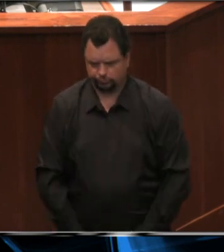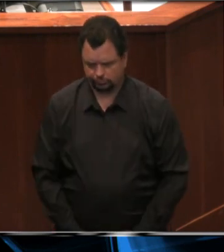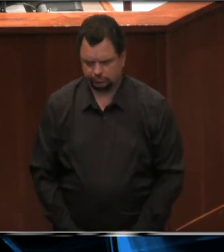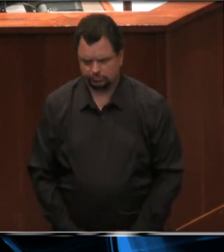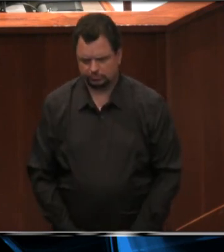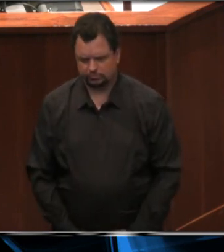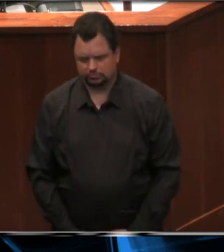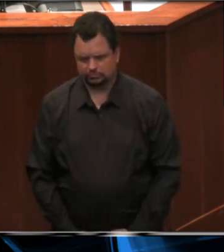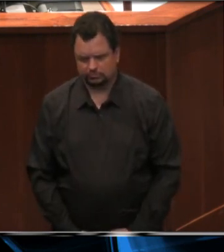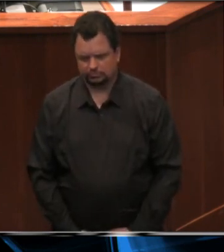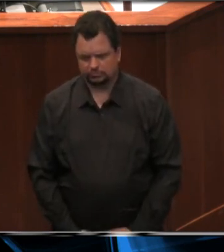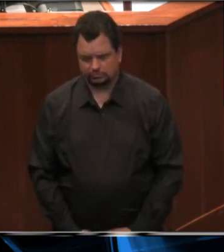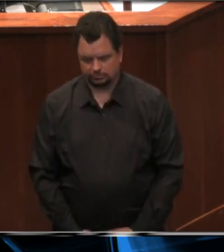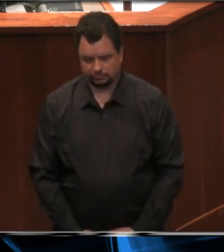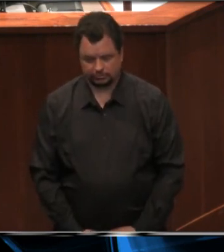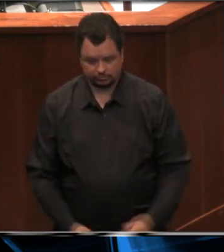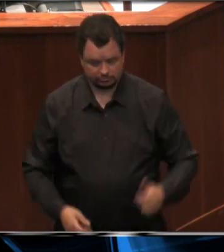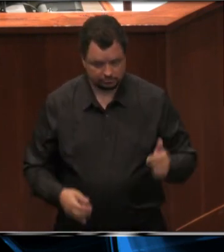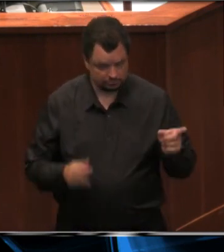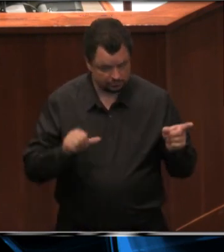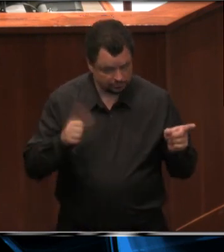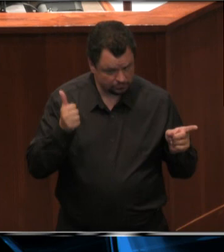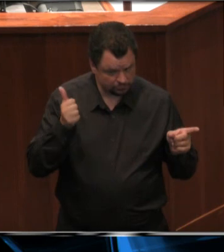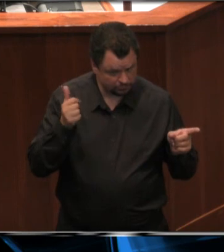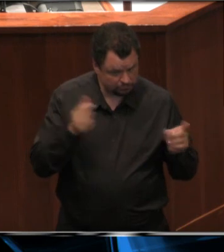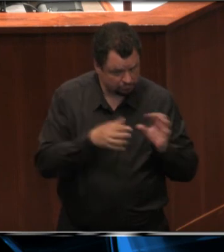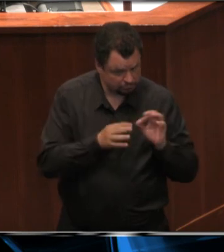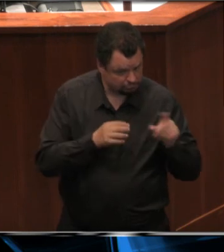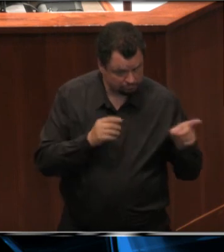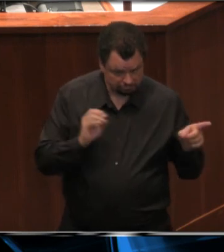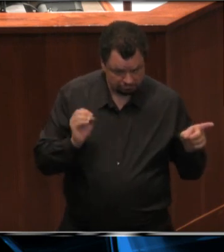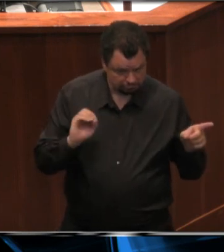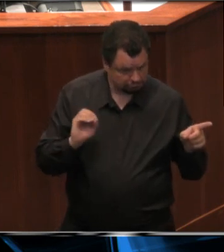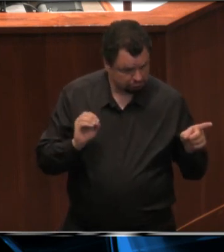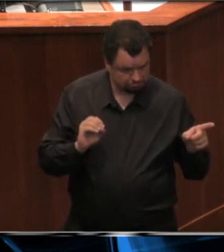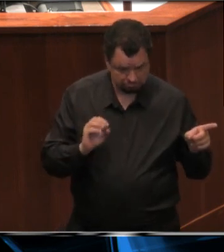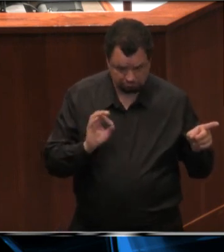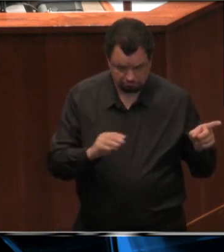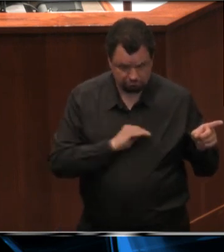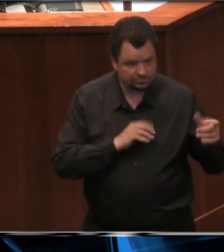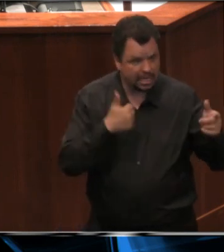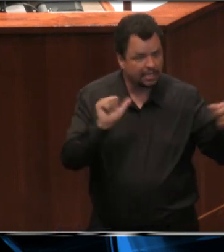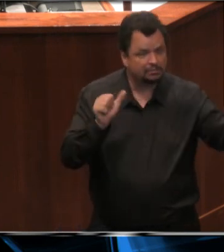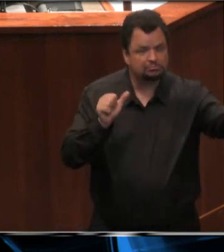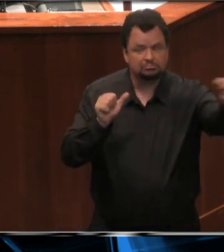Any other remote speakers? No? Did we miss anybody here in the room?